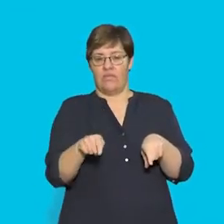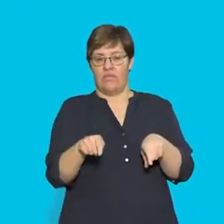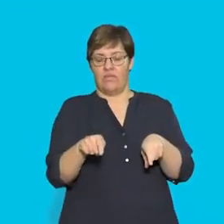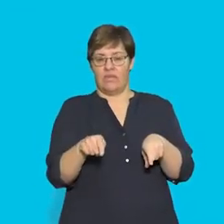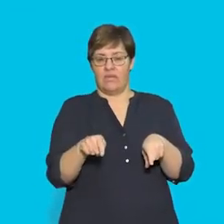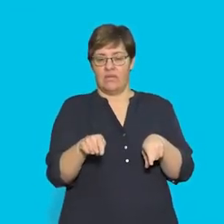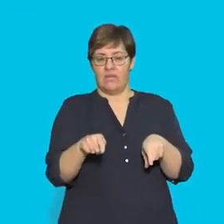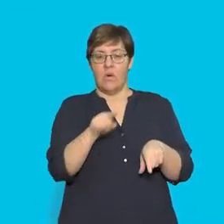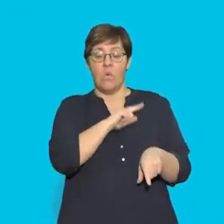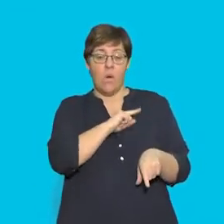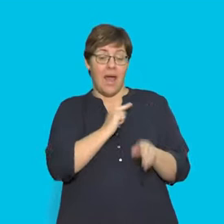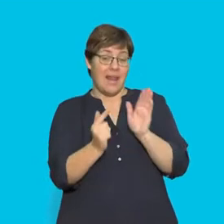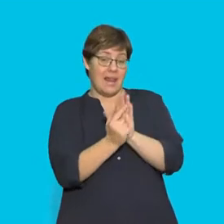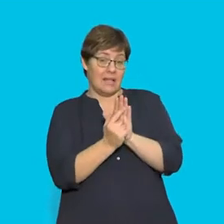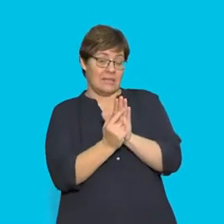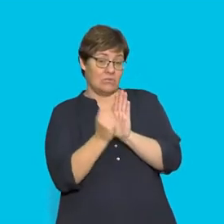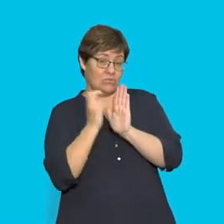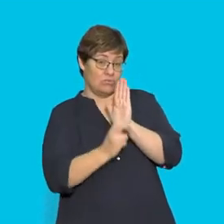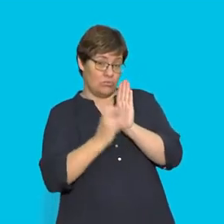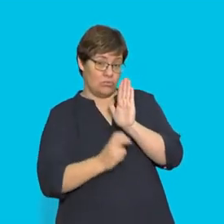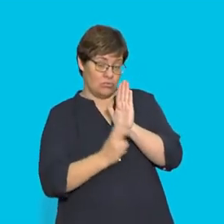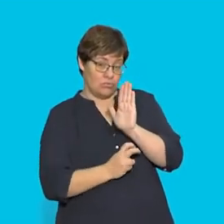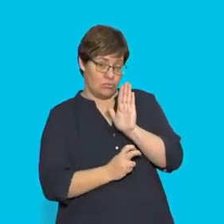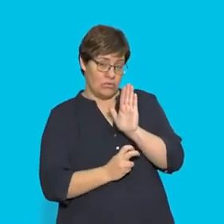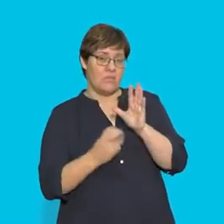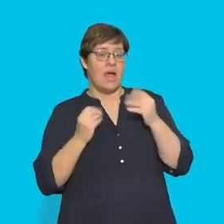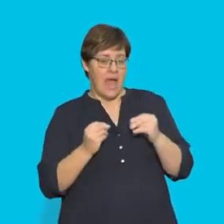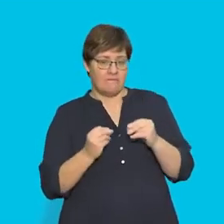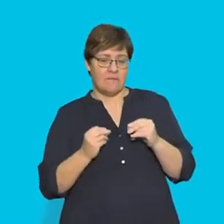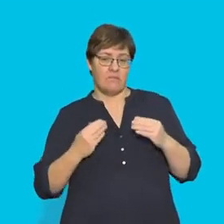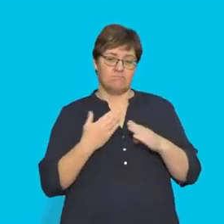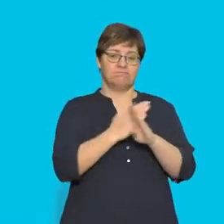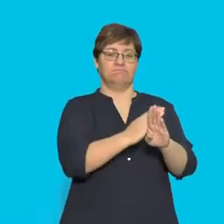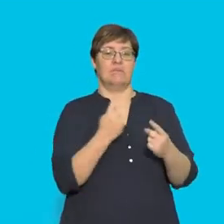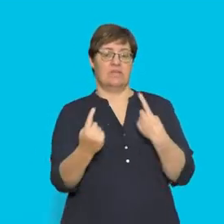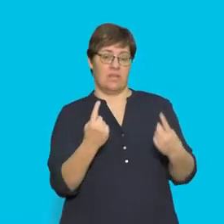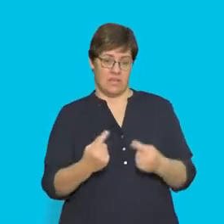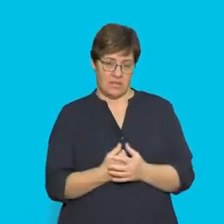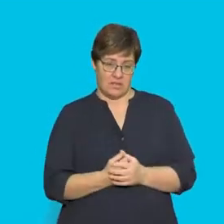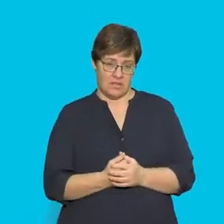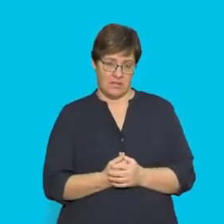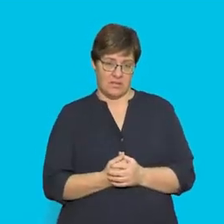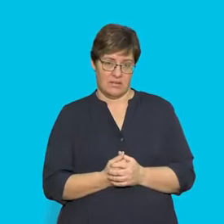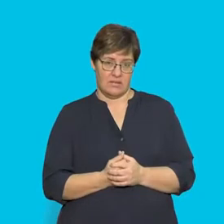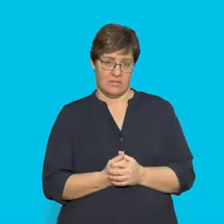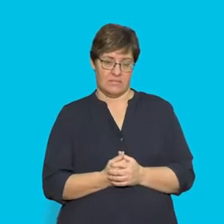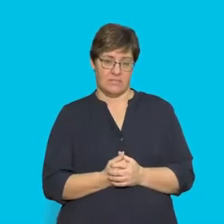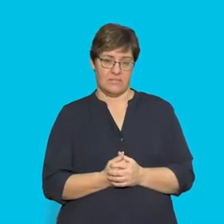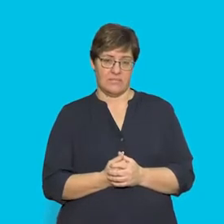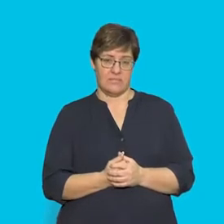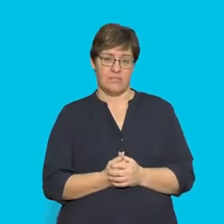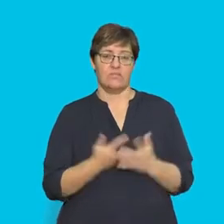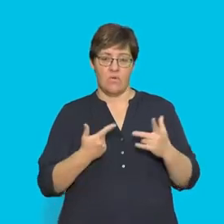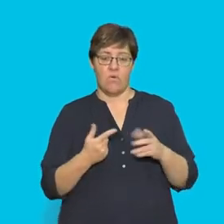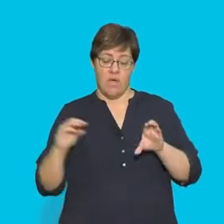Because according to Lenz's law, we recognize they would repel each other. So as the magnet